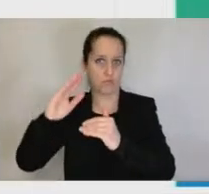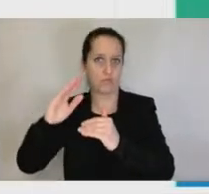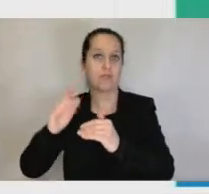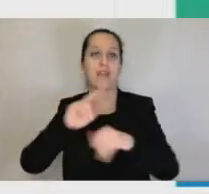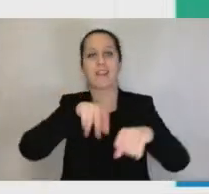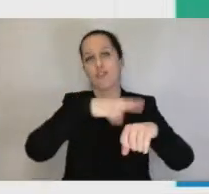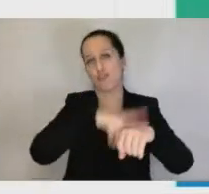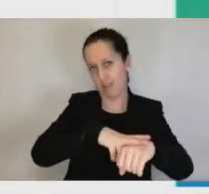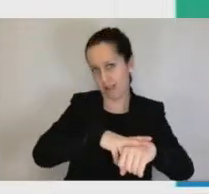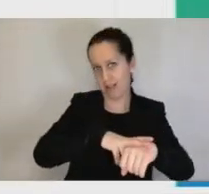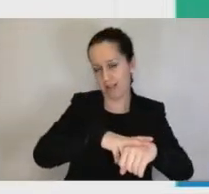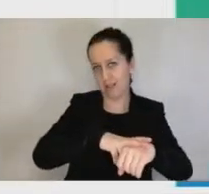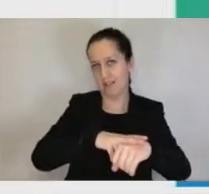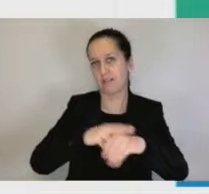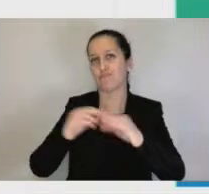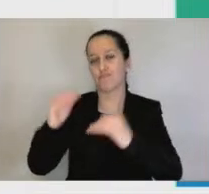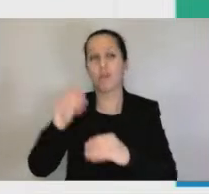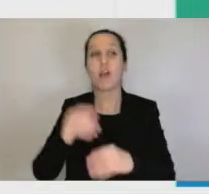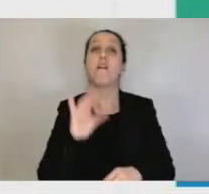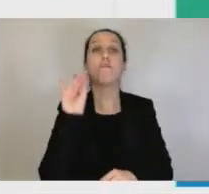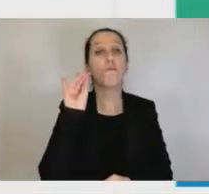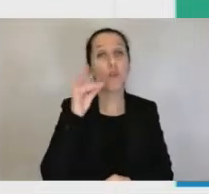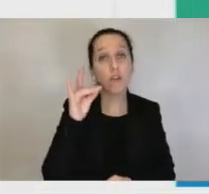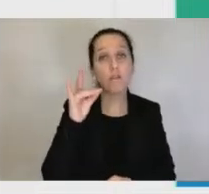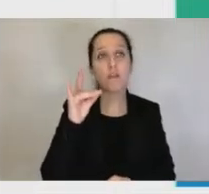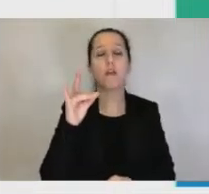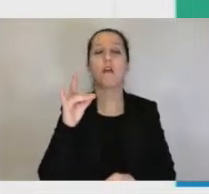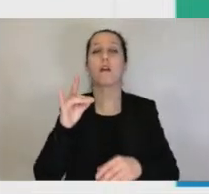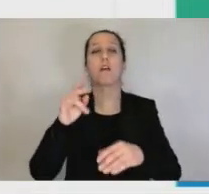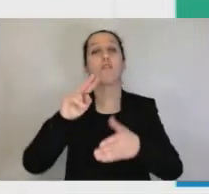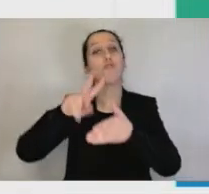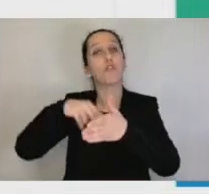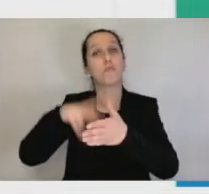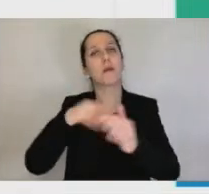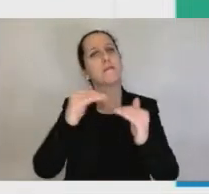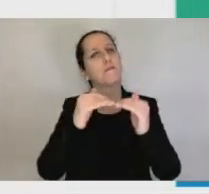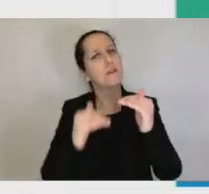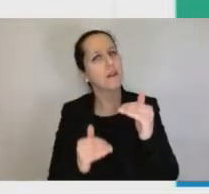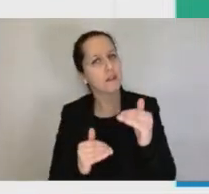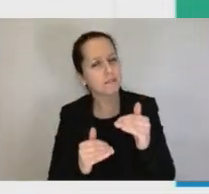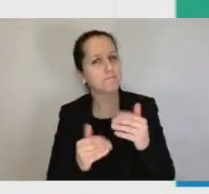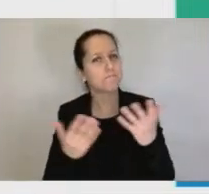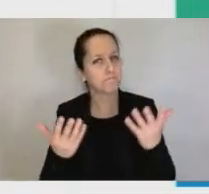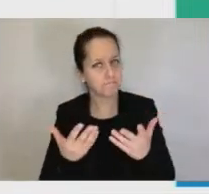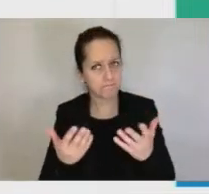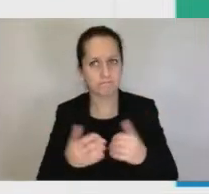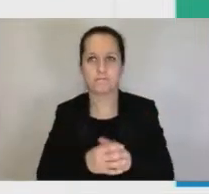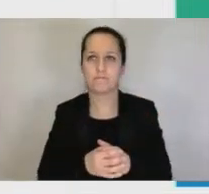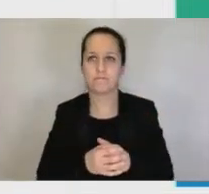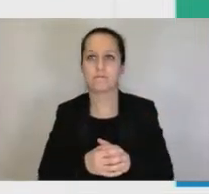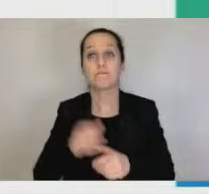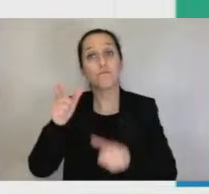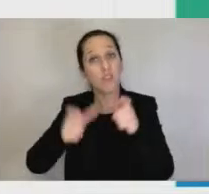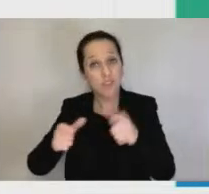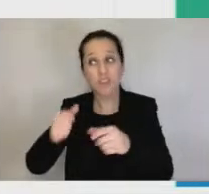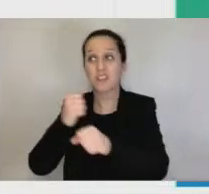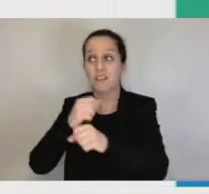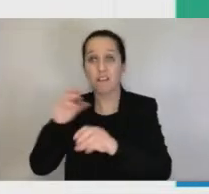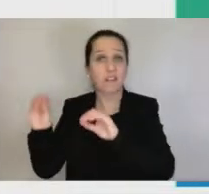higher than that of nationals. In Bolivia, that is lower. The trend is for